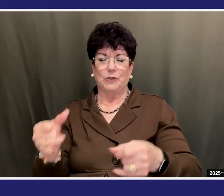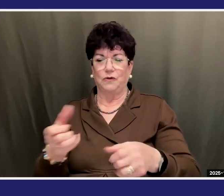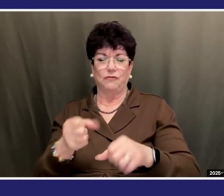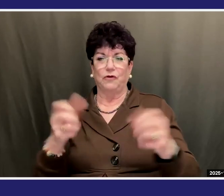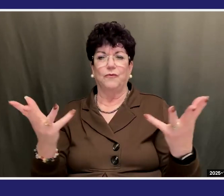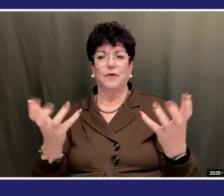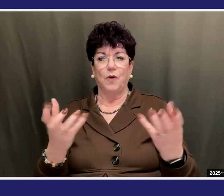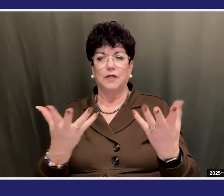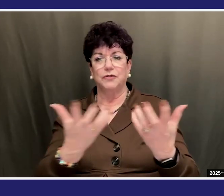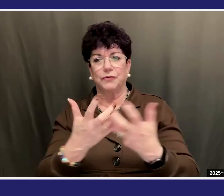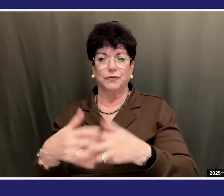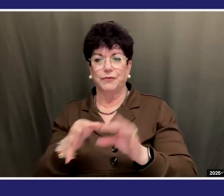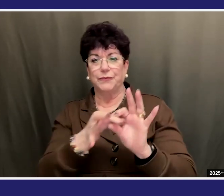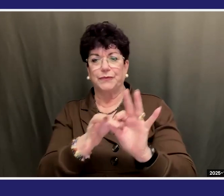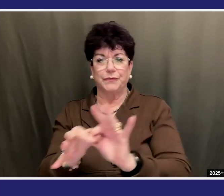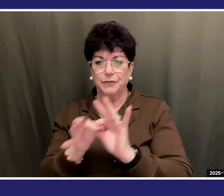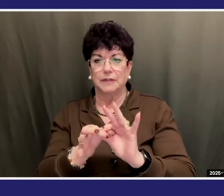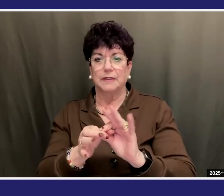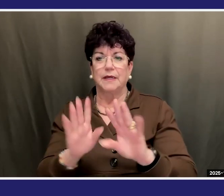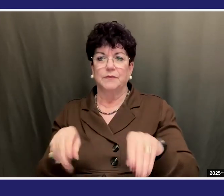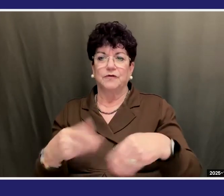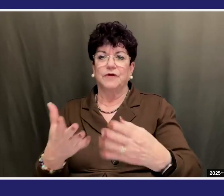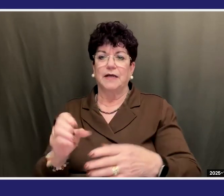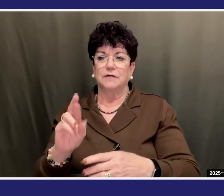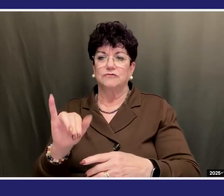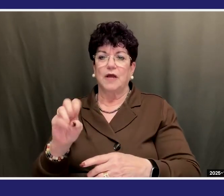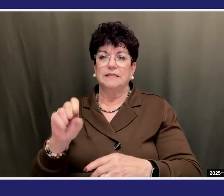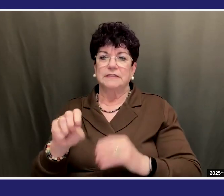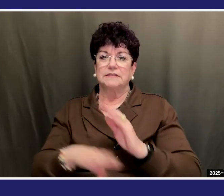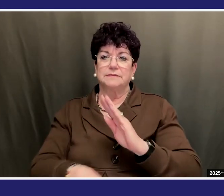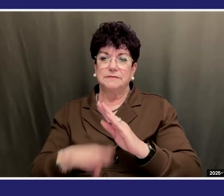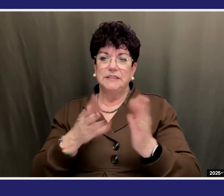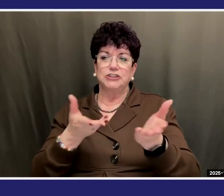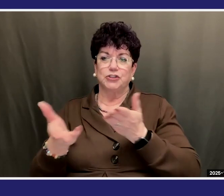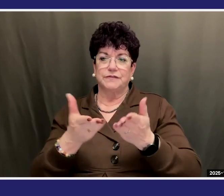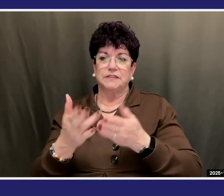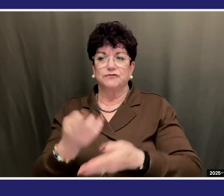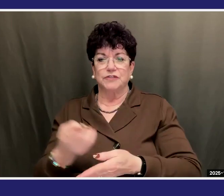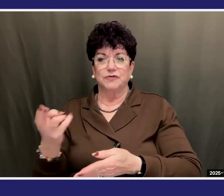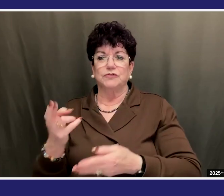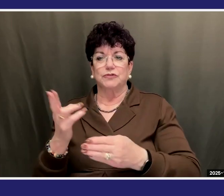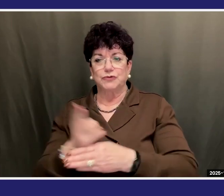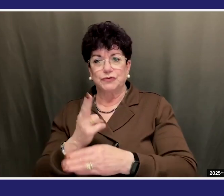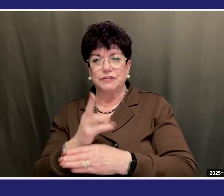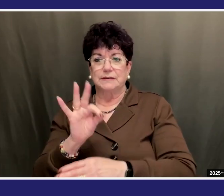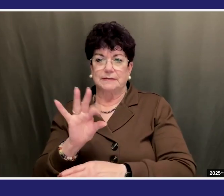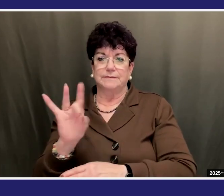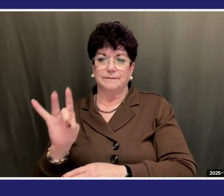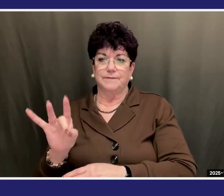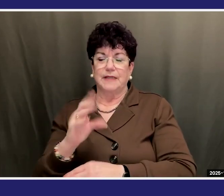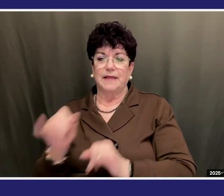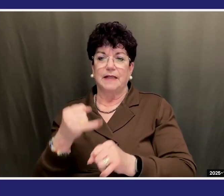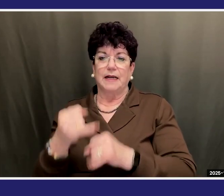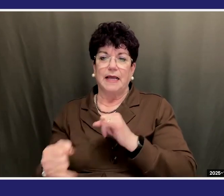services together and offer additional crisis-based services and resources through 988. And then the last new campaign